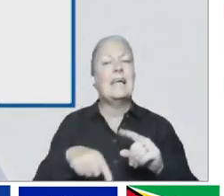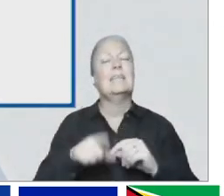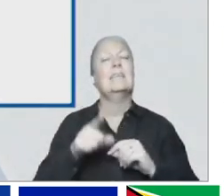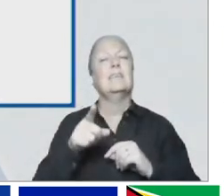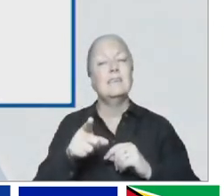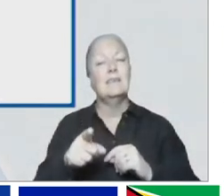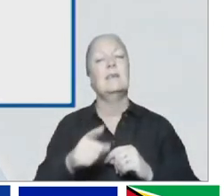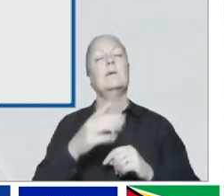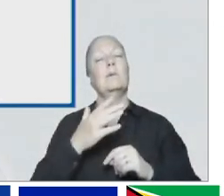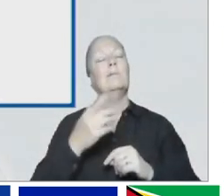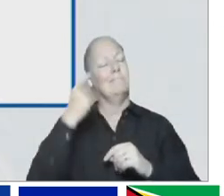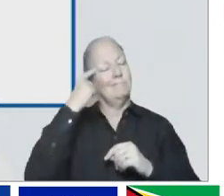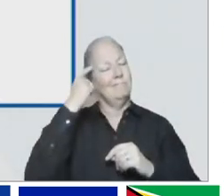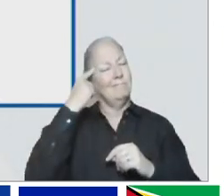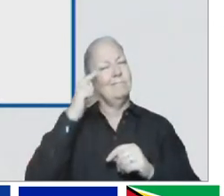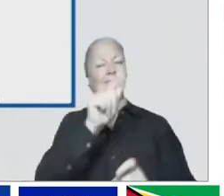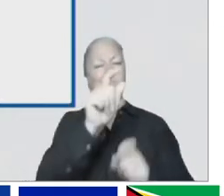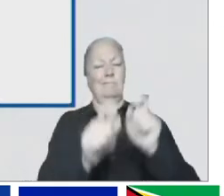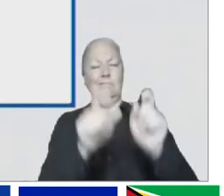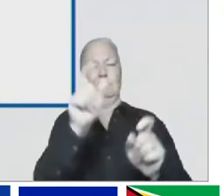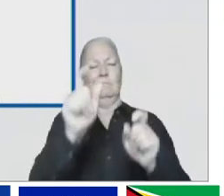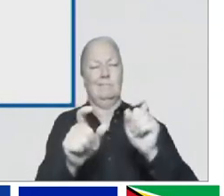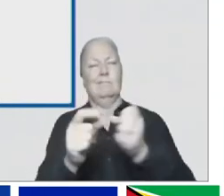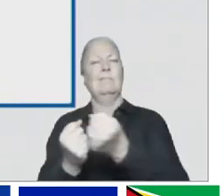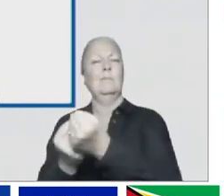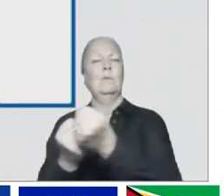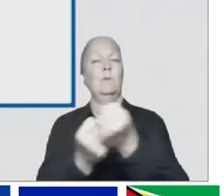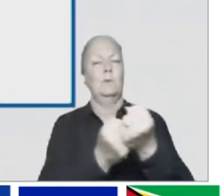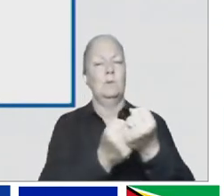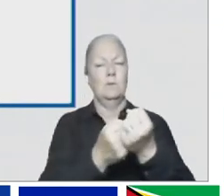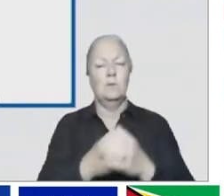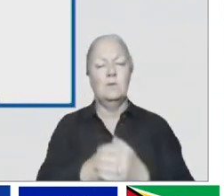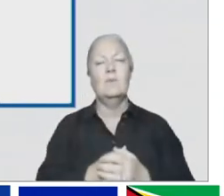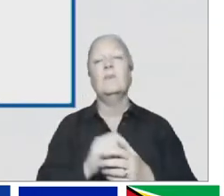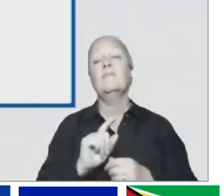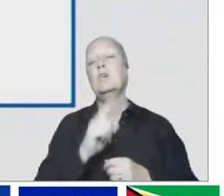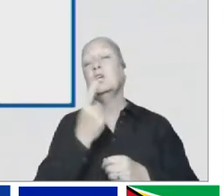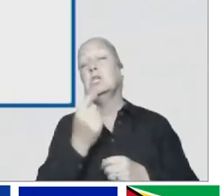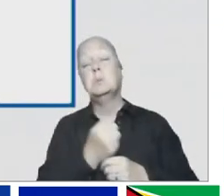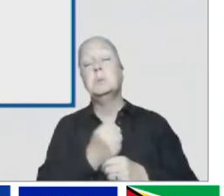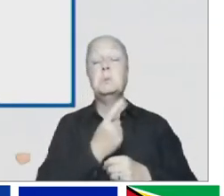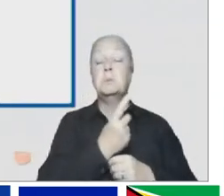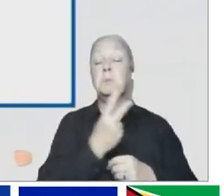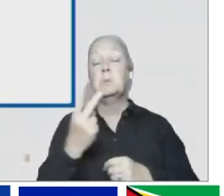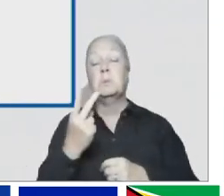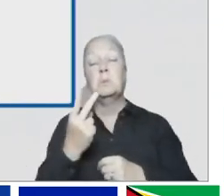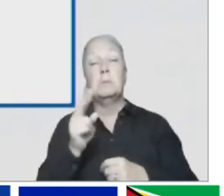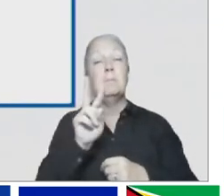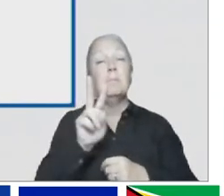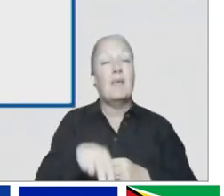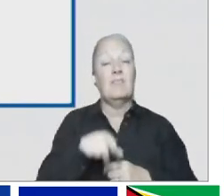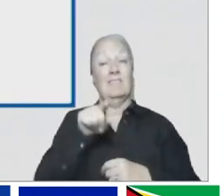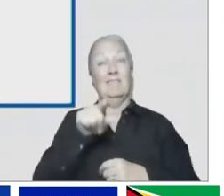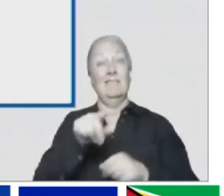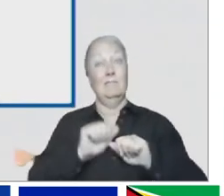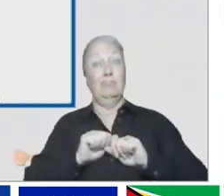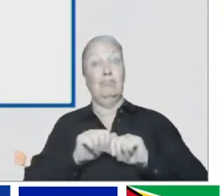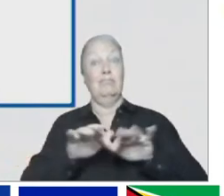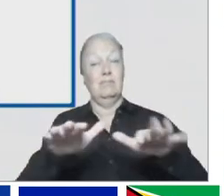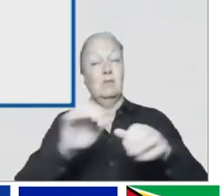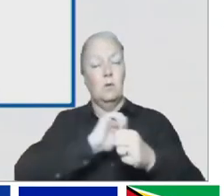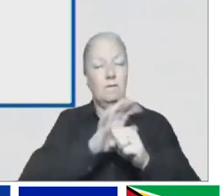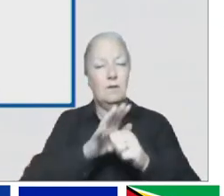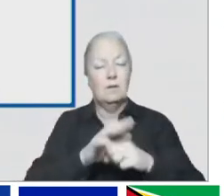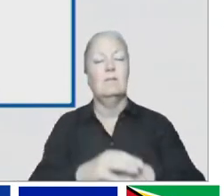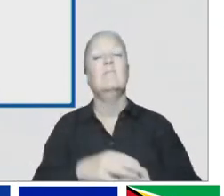members. And within the first few months of the outbreak, PATH beneficiaries who normally received a bi-monthly payment,